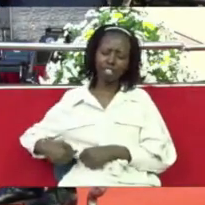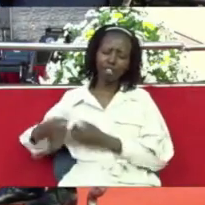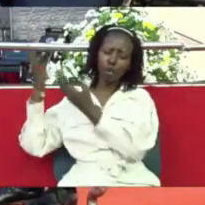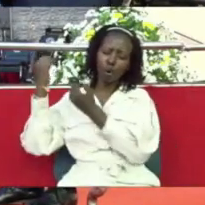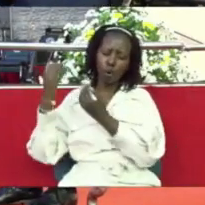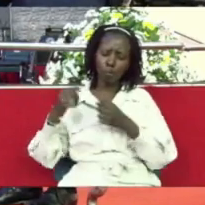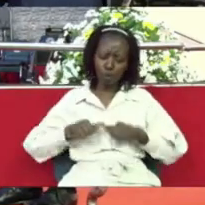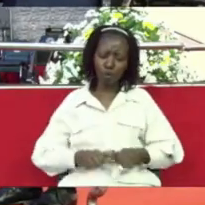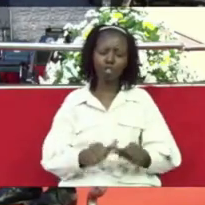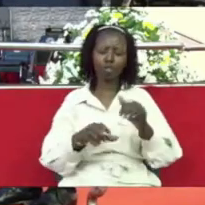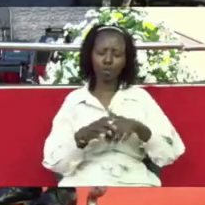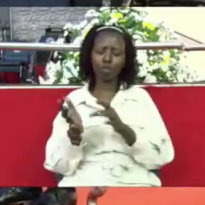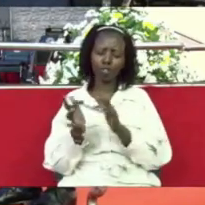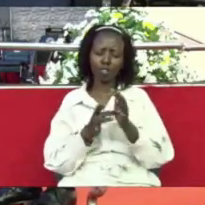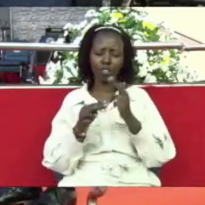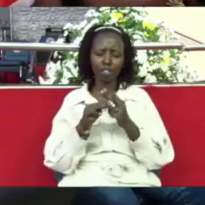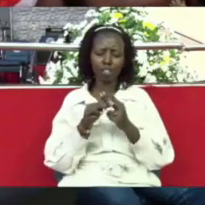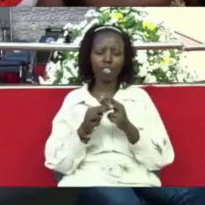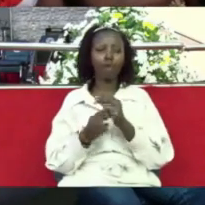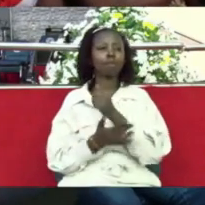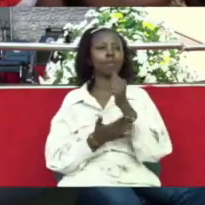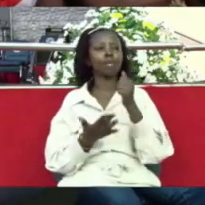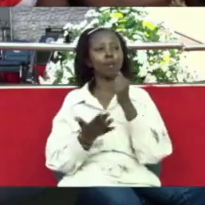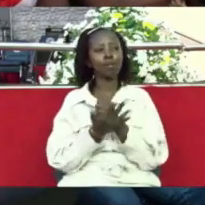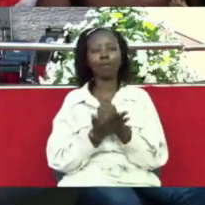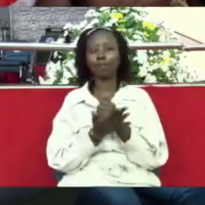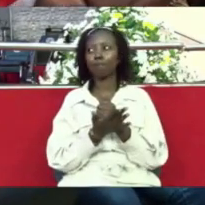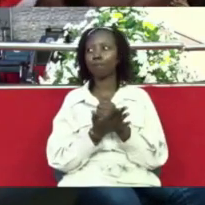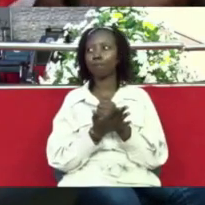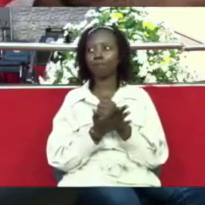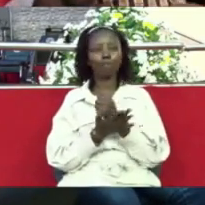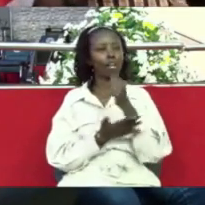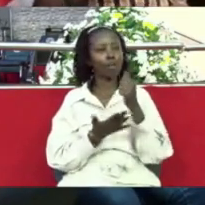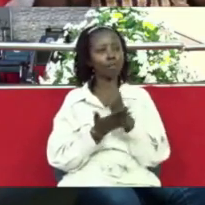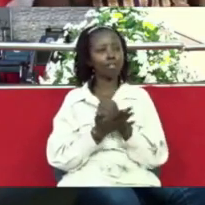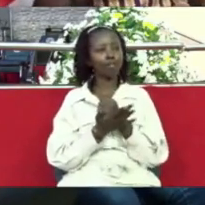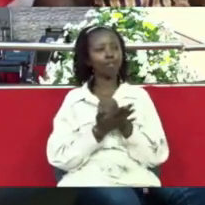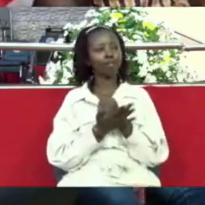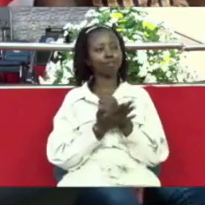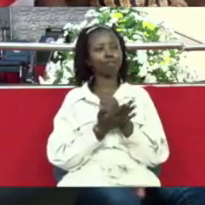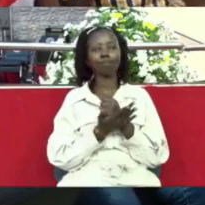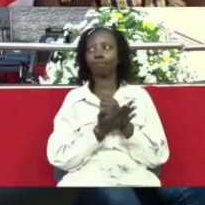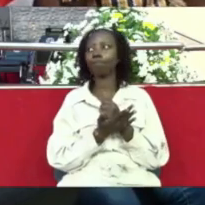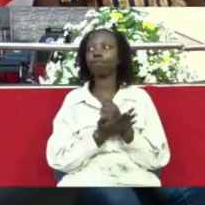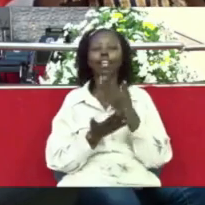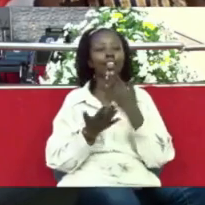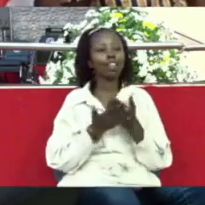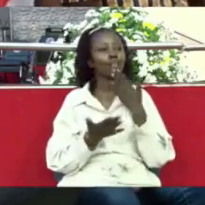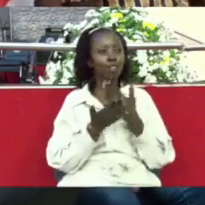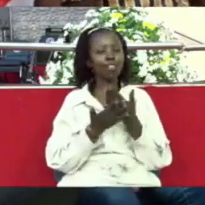is in Jesus' mighty name we pray, and all God's people said, amen. Asante